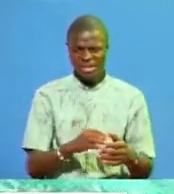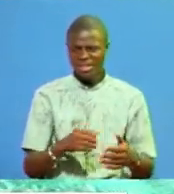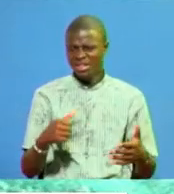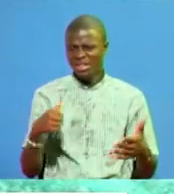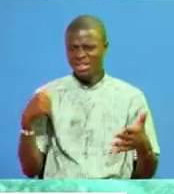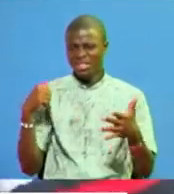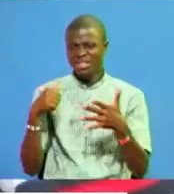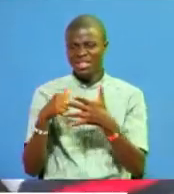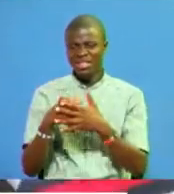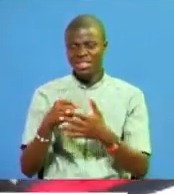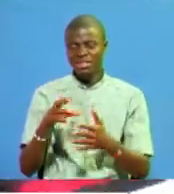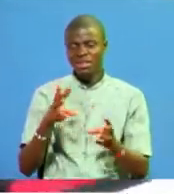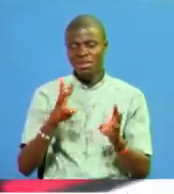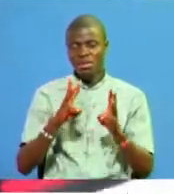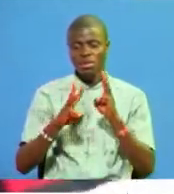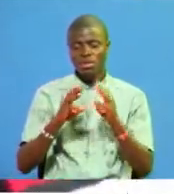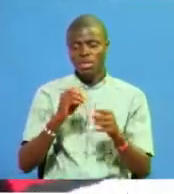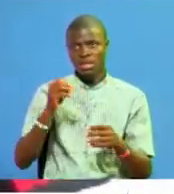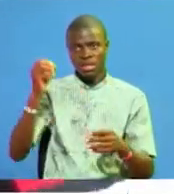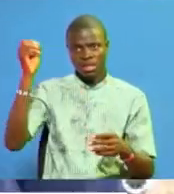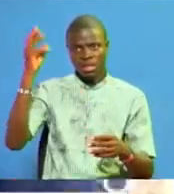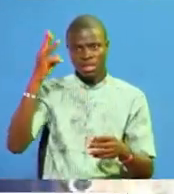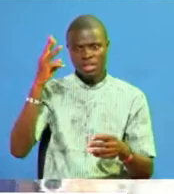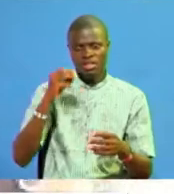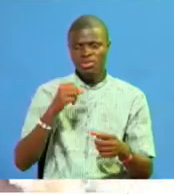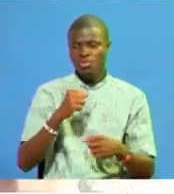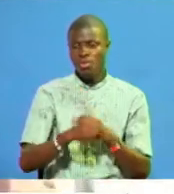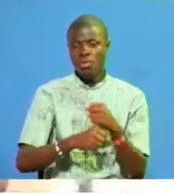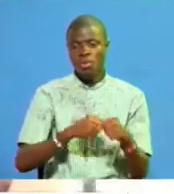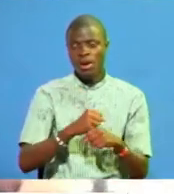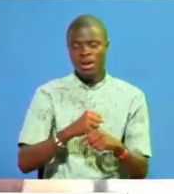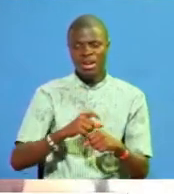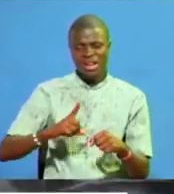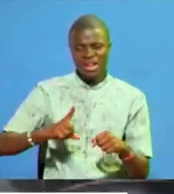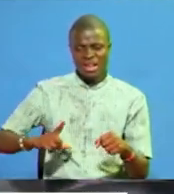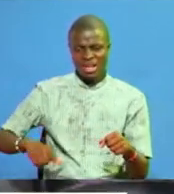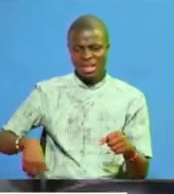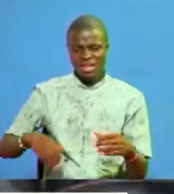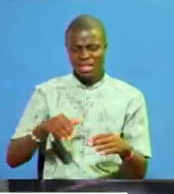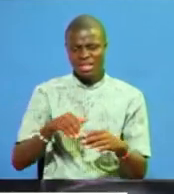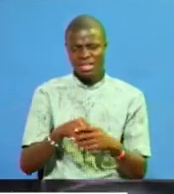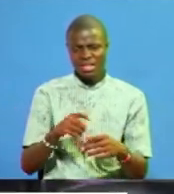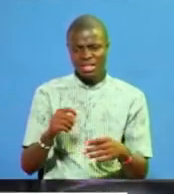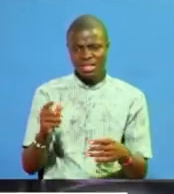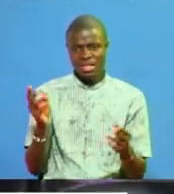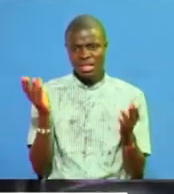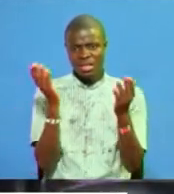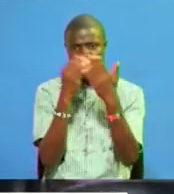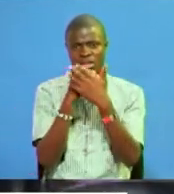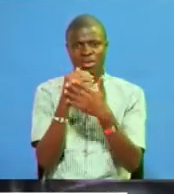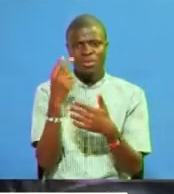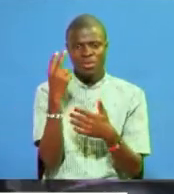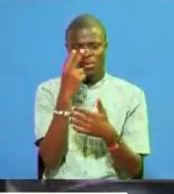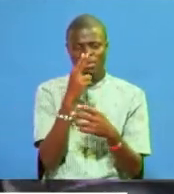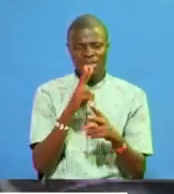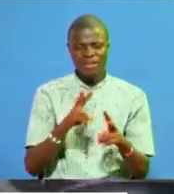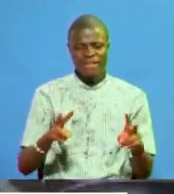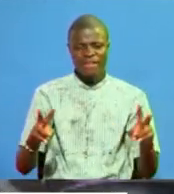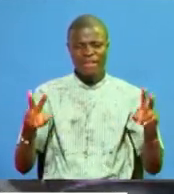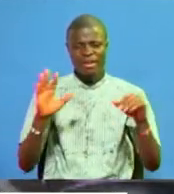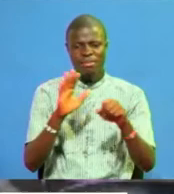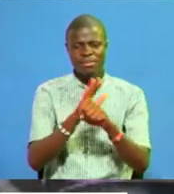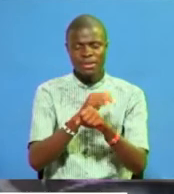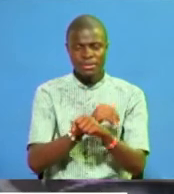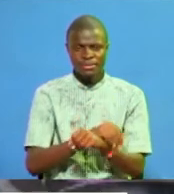has been installed to enable them work until late in the night. Sasa tumeona vizuri, sisi kama wenye